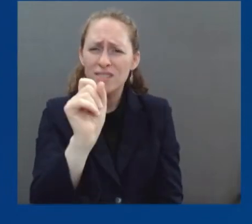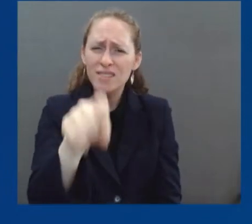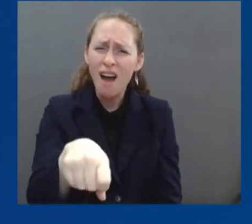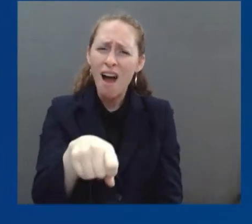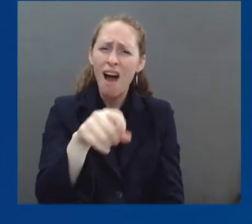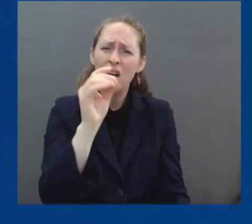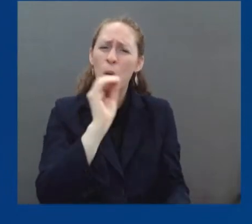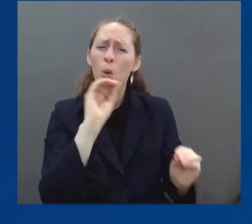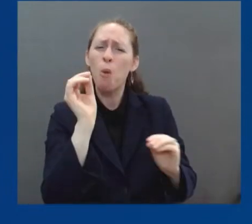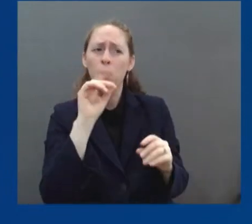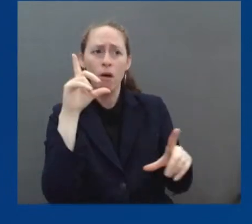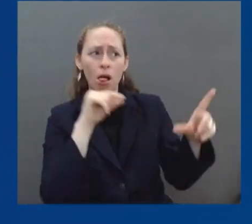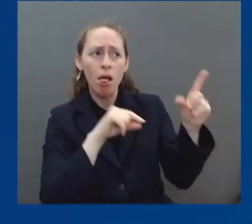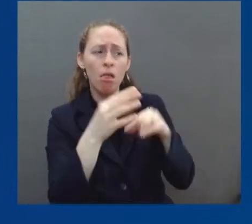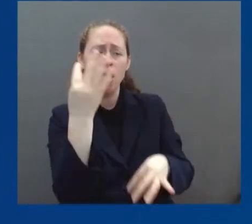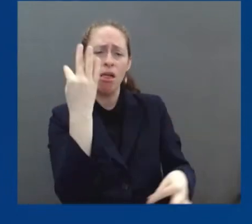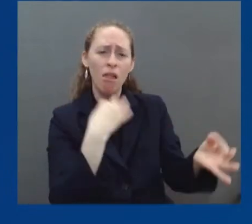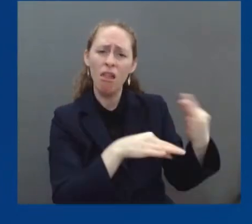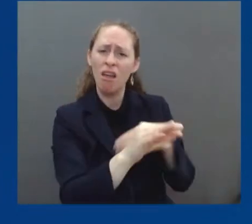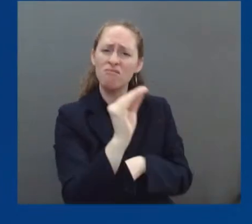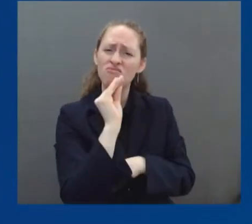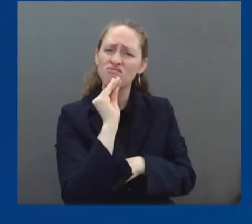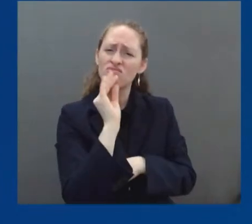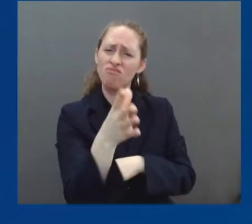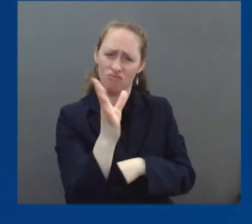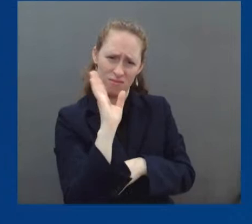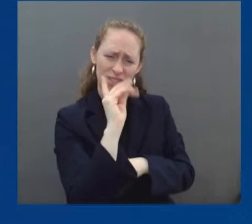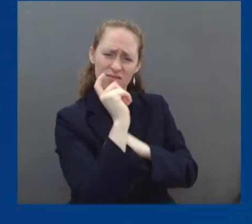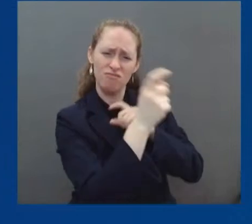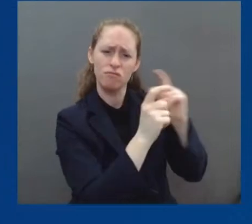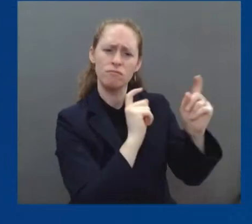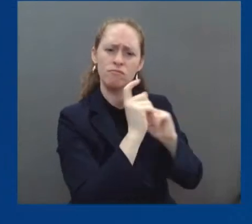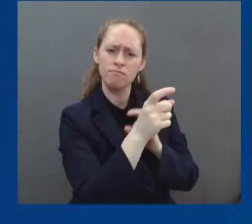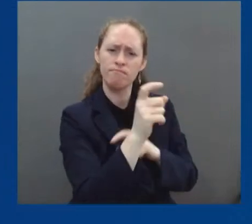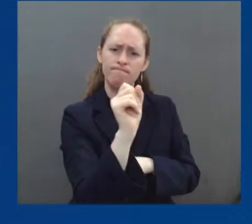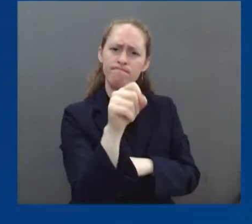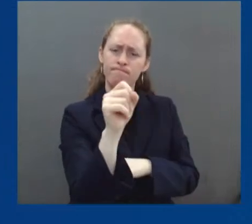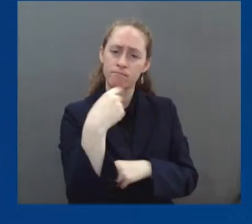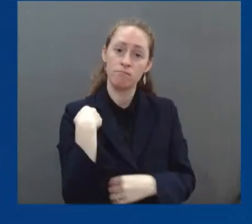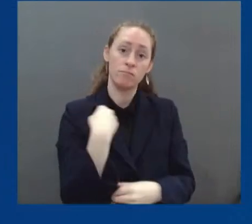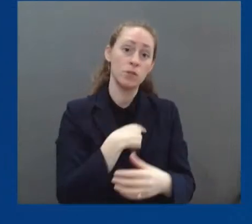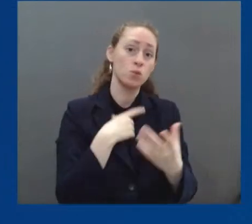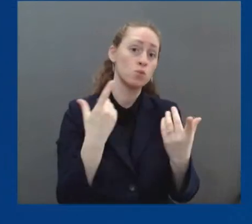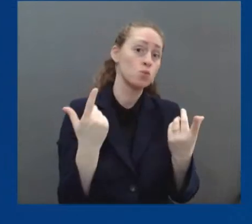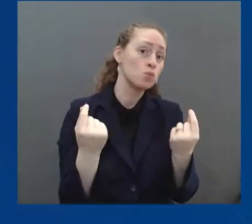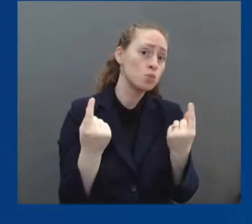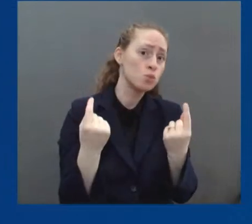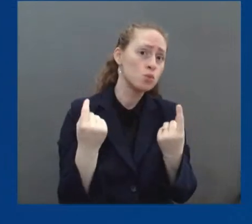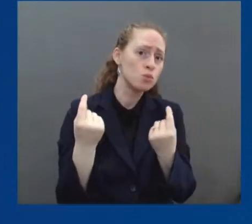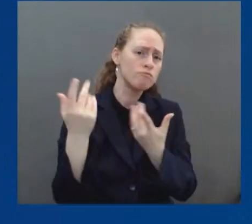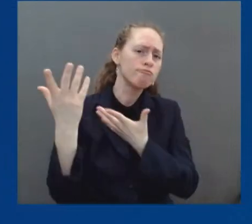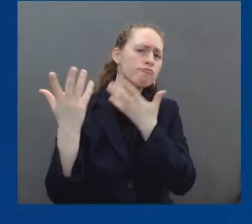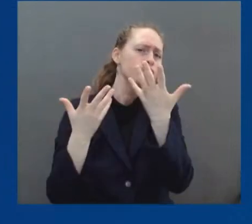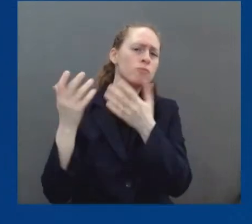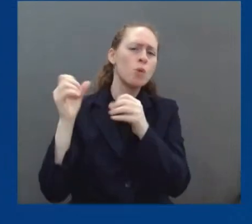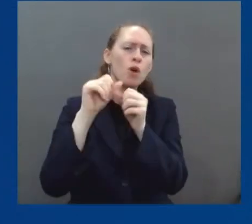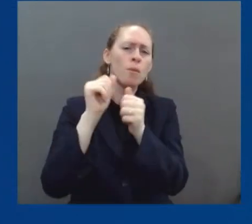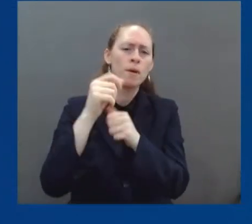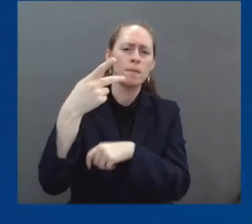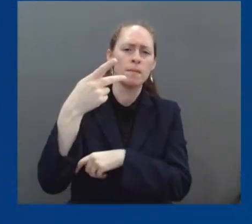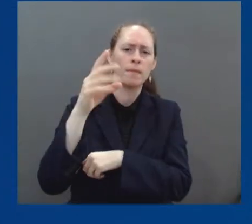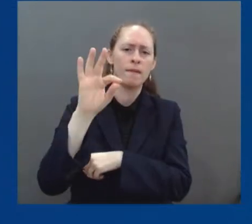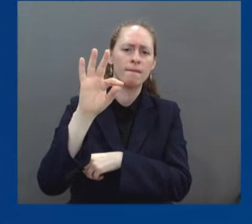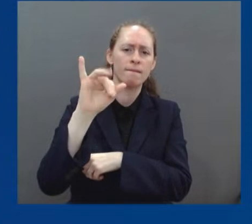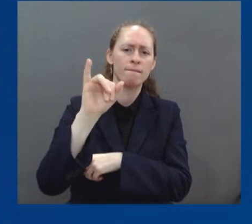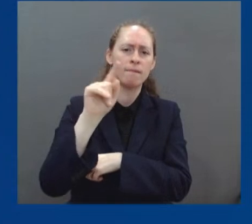we're working with Pfizer to make pediatric doses available to donate as part of our ongoing commitment to donate 1.2